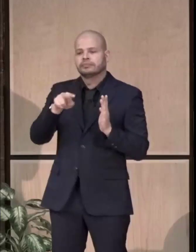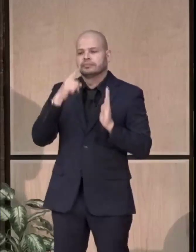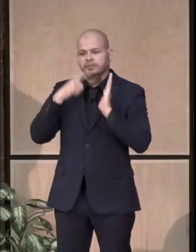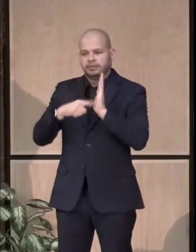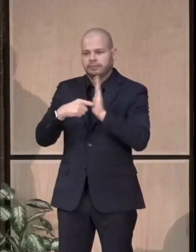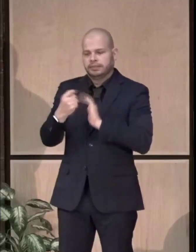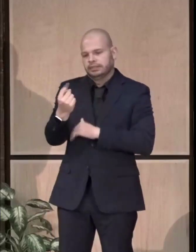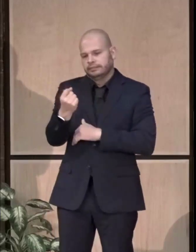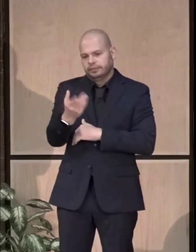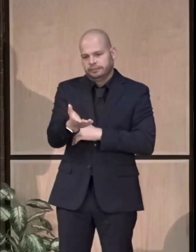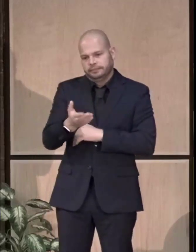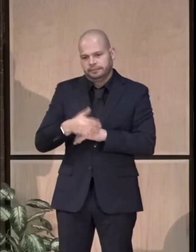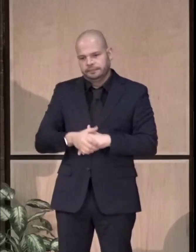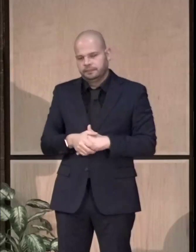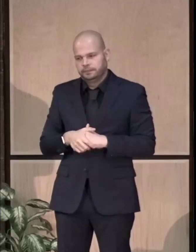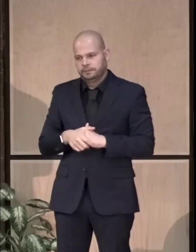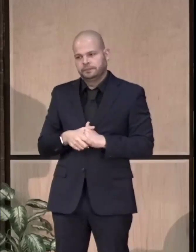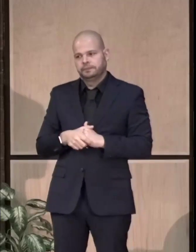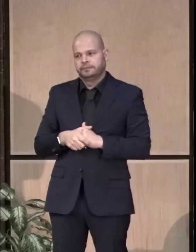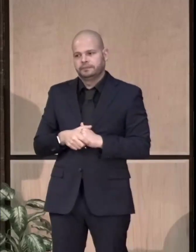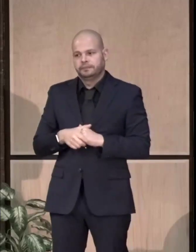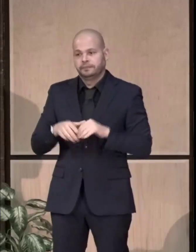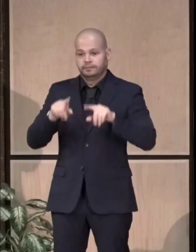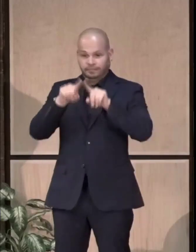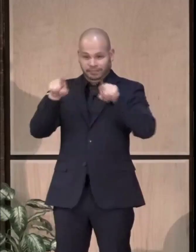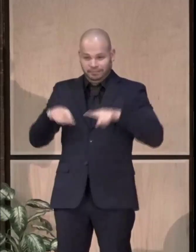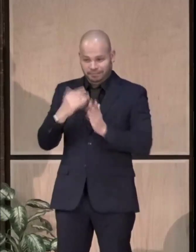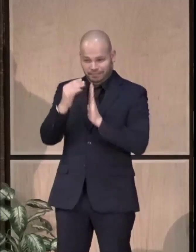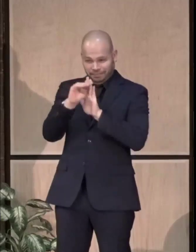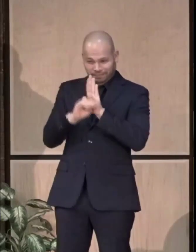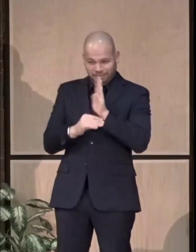is the transcript of your conversation with them.